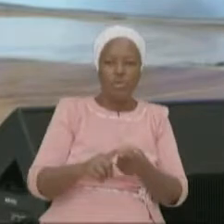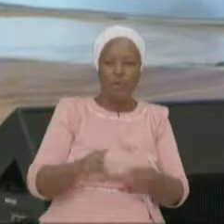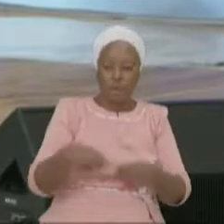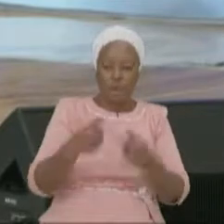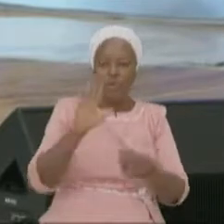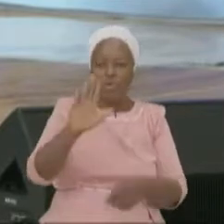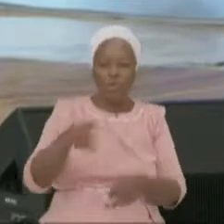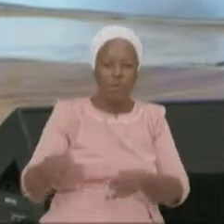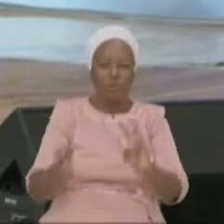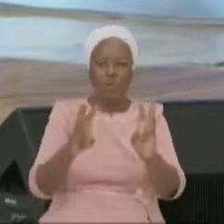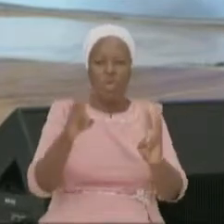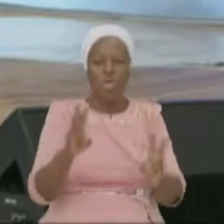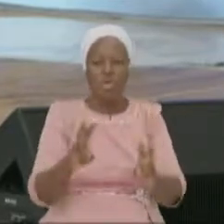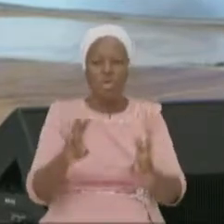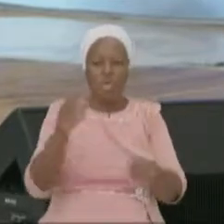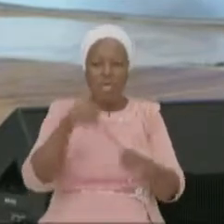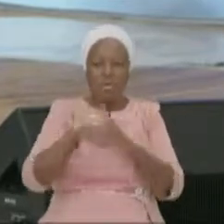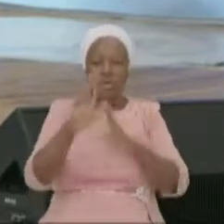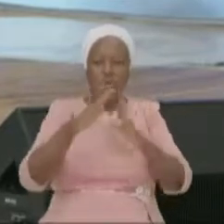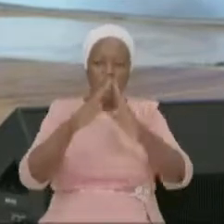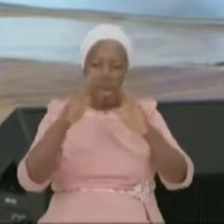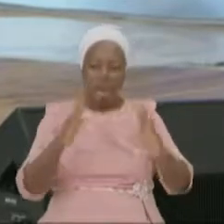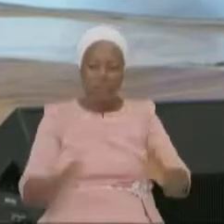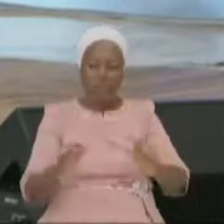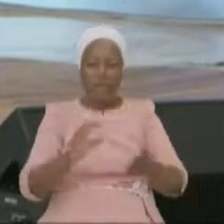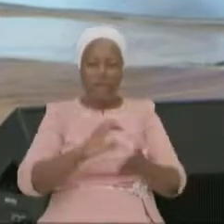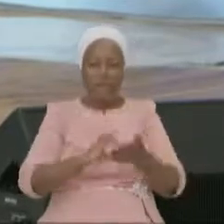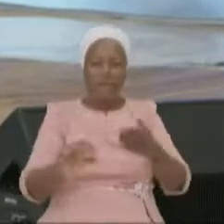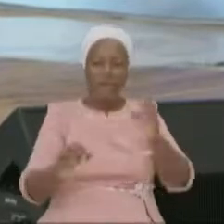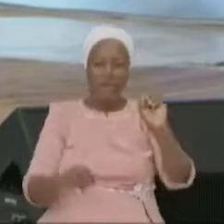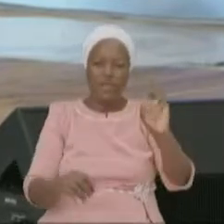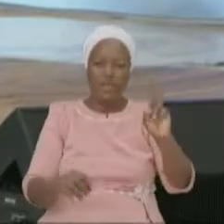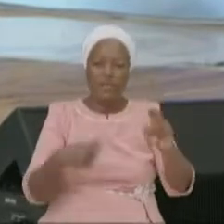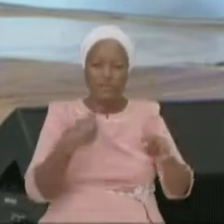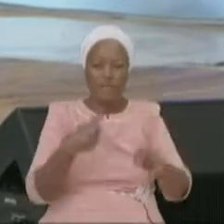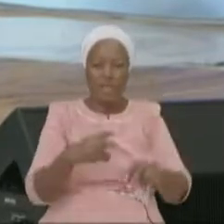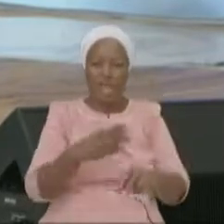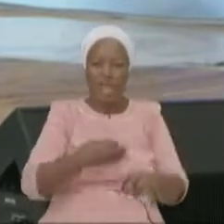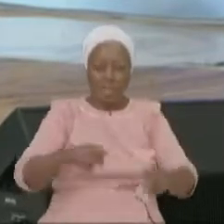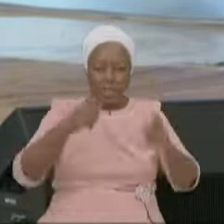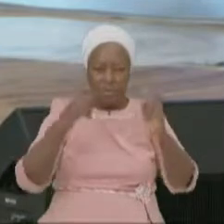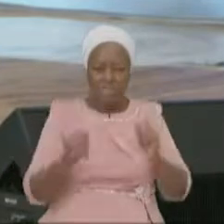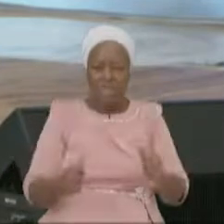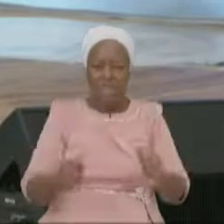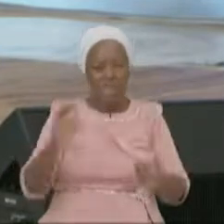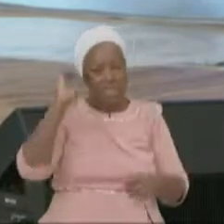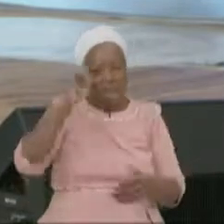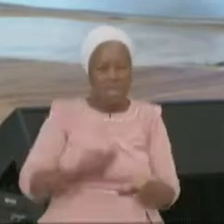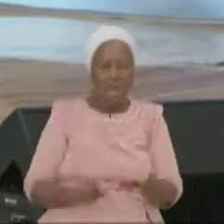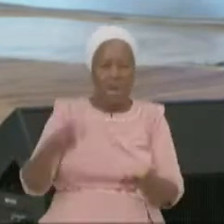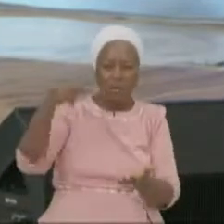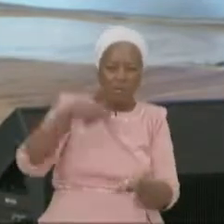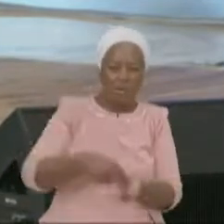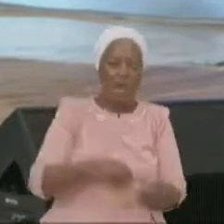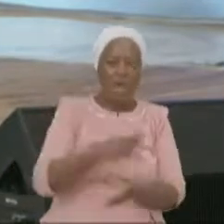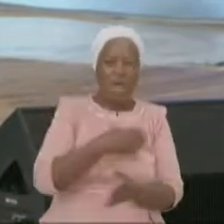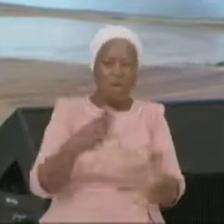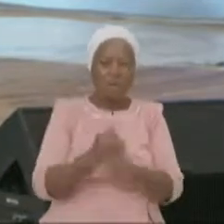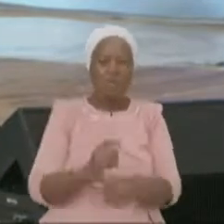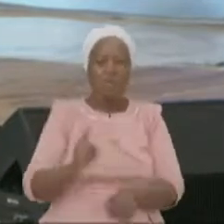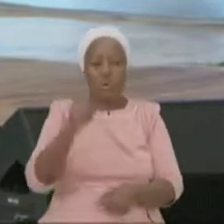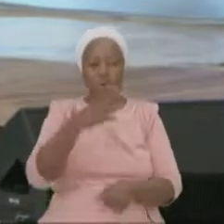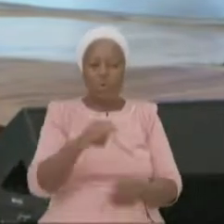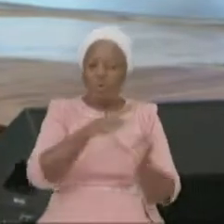go thy way into thine house. And then verse 12 says, and immediately he arose and took up